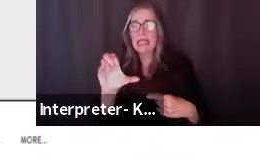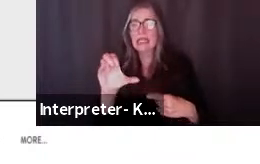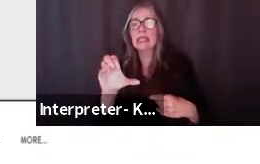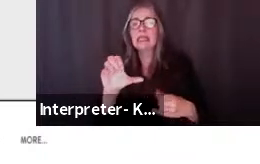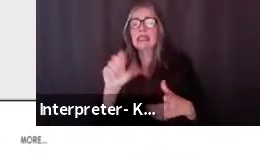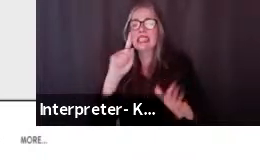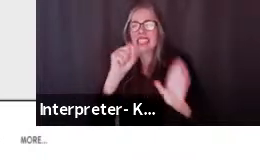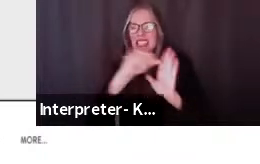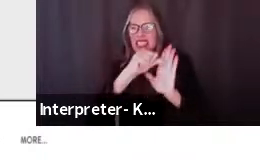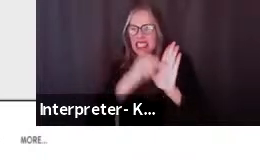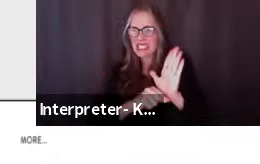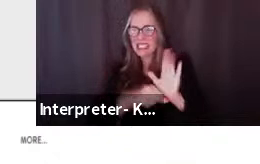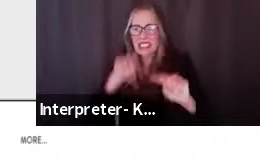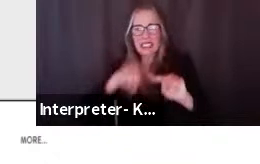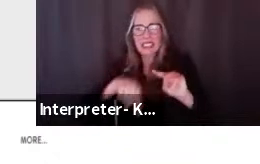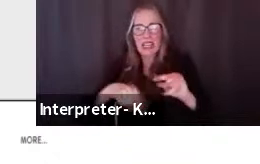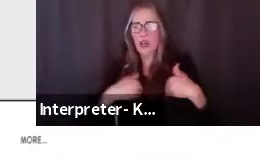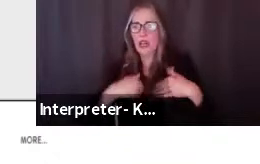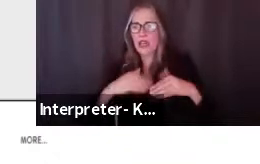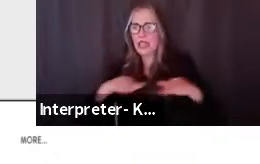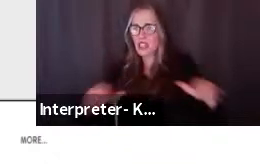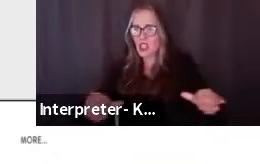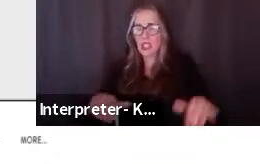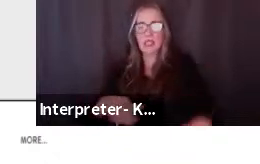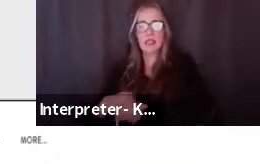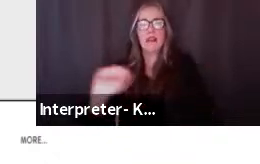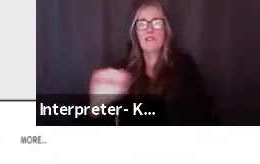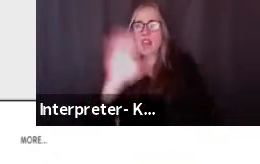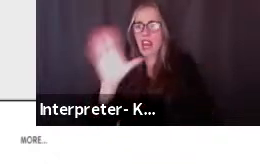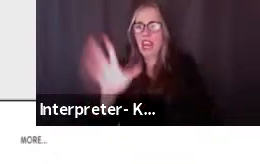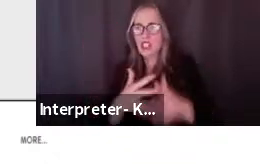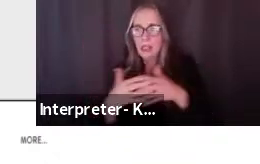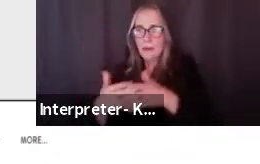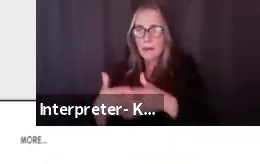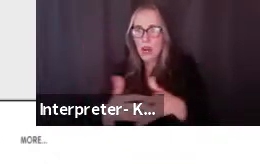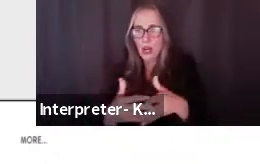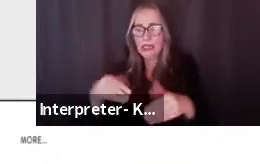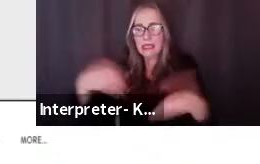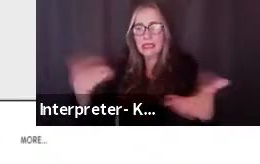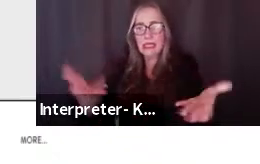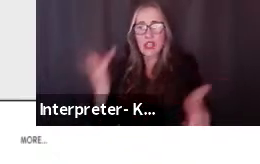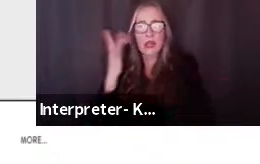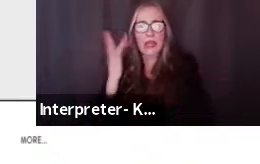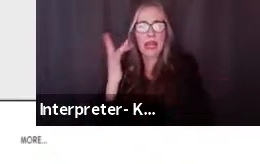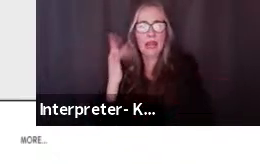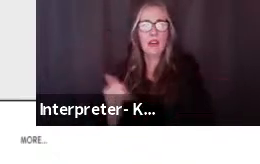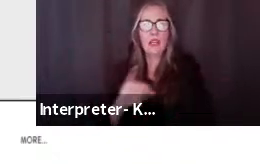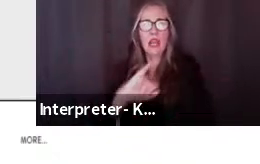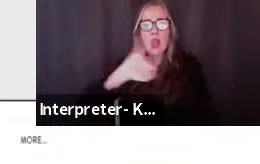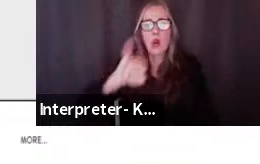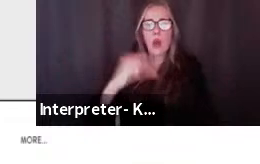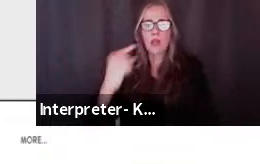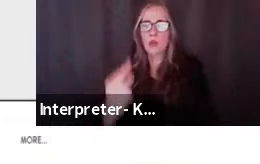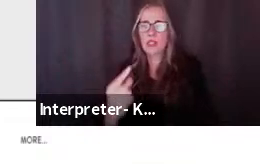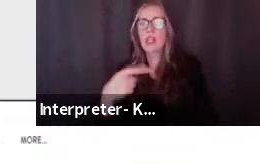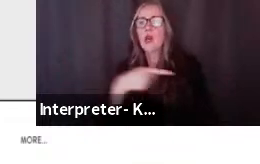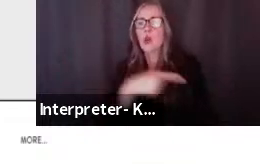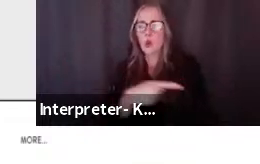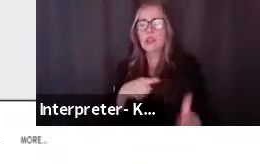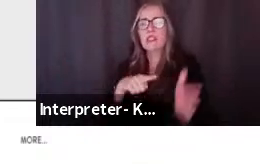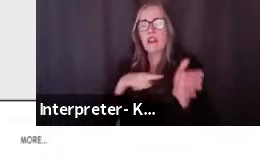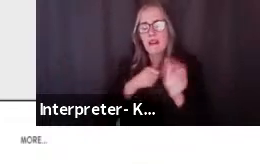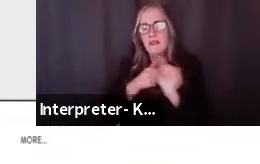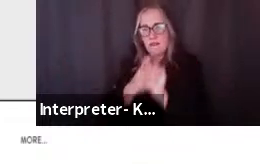california juan wudino who will be sharing his analysis of immigration and eugenics in california and kate